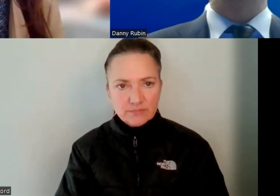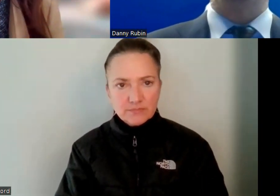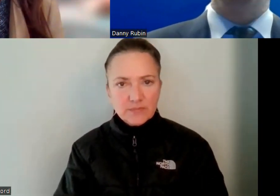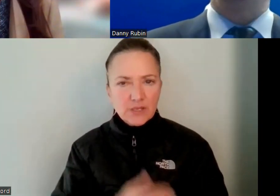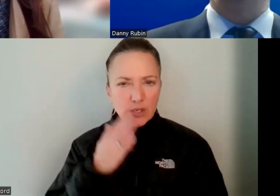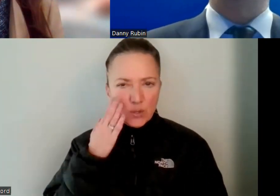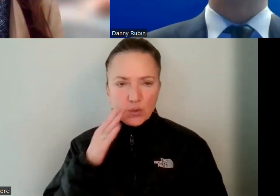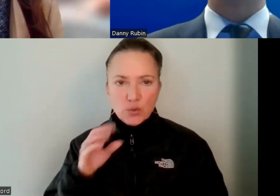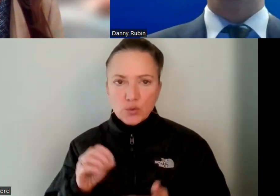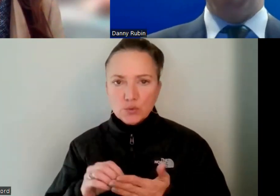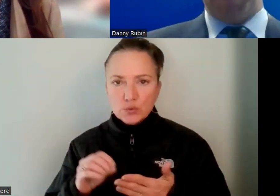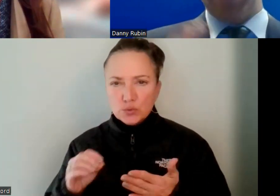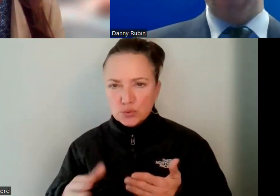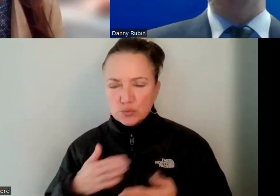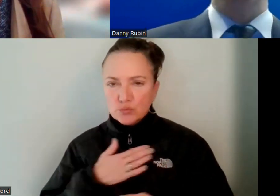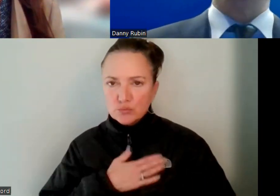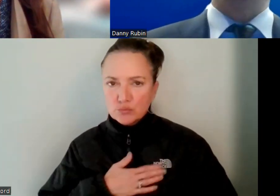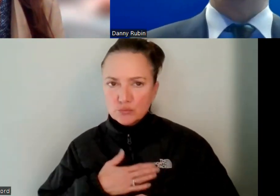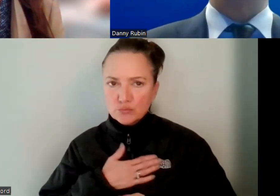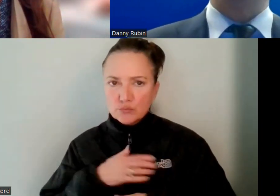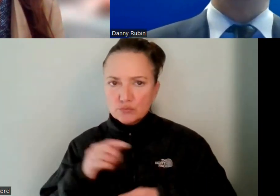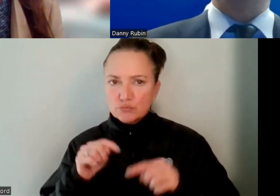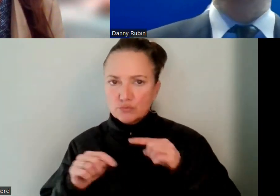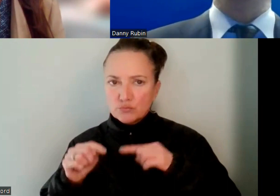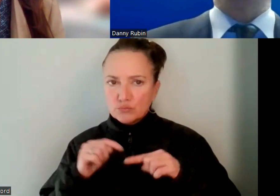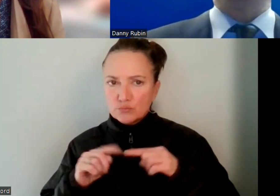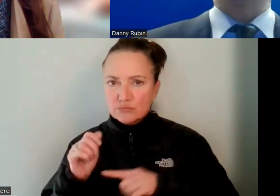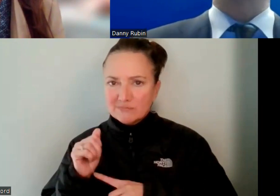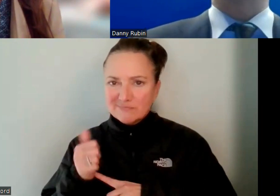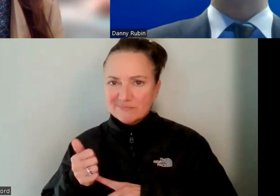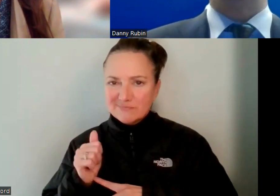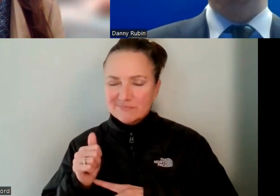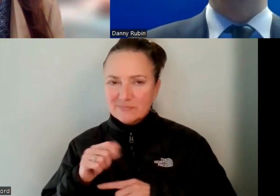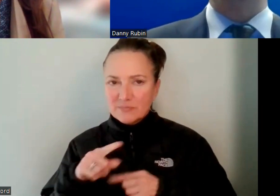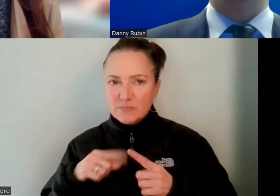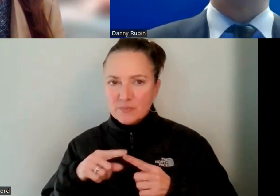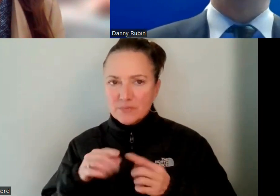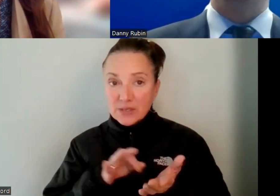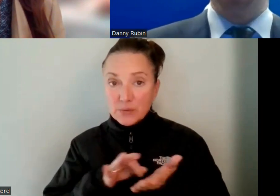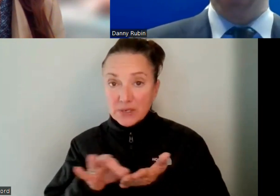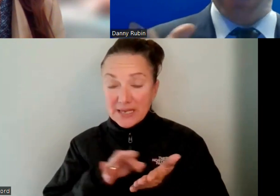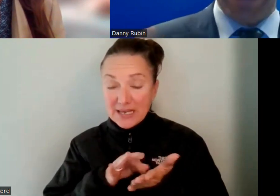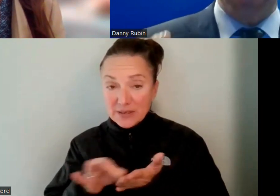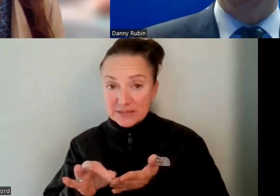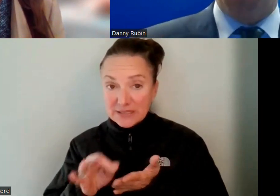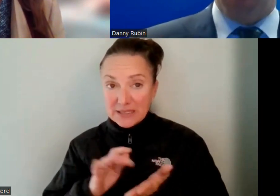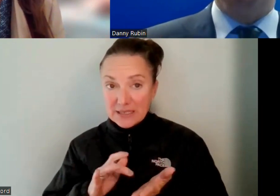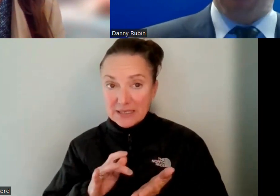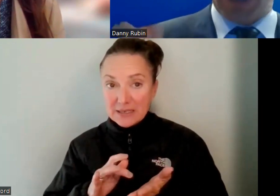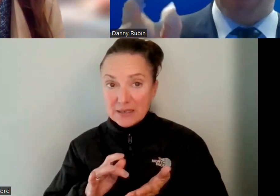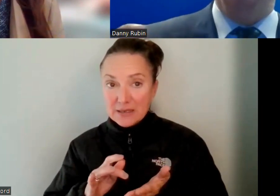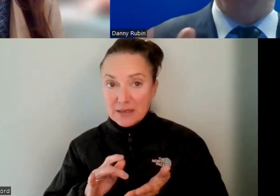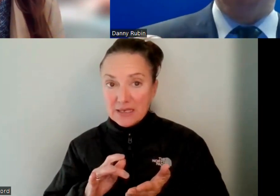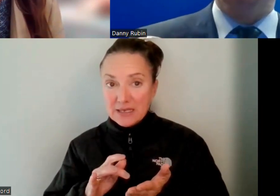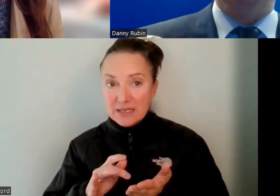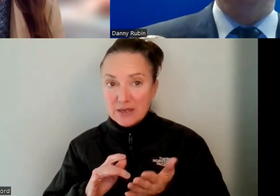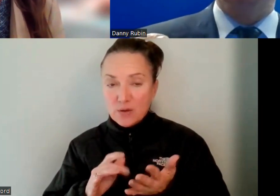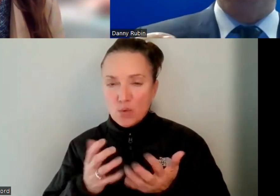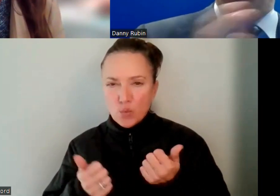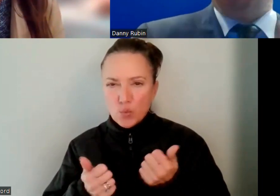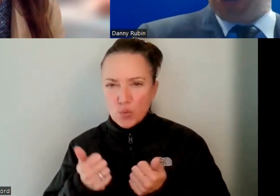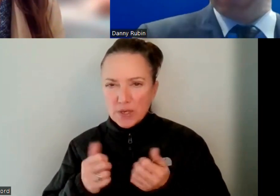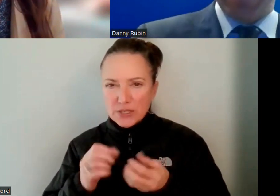Student, let's do a little pop quiz. Let's go back about 10 minutes. She said when she was counting medicine, it was in sets of what? What